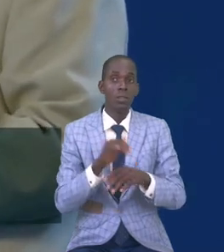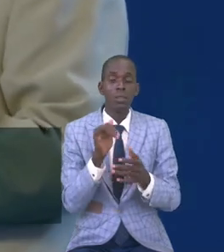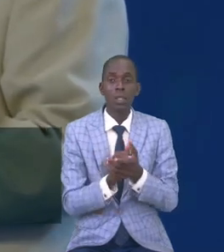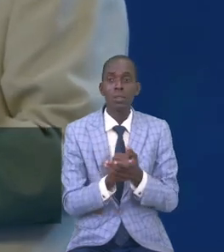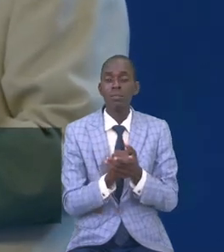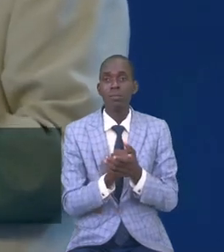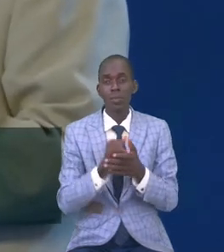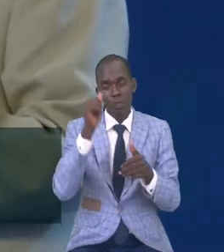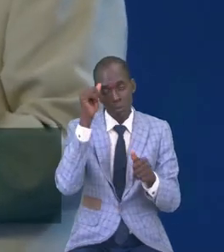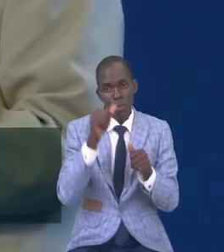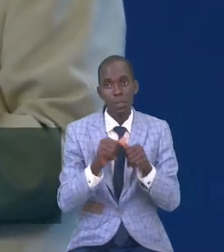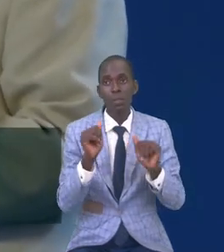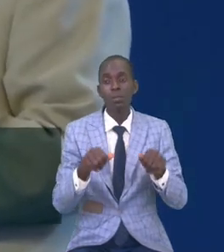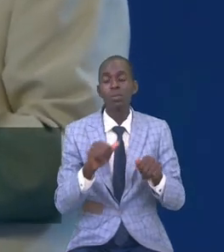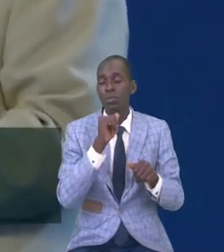memorable,